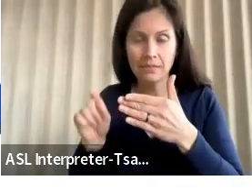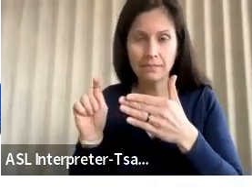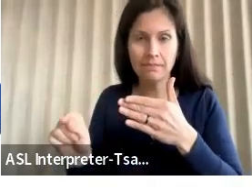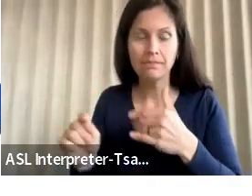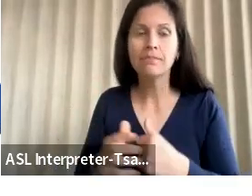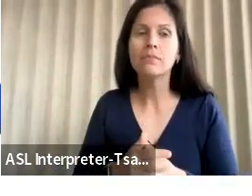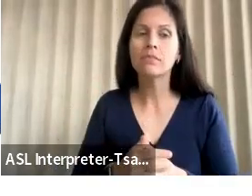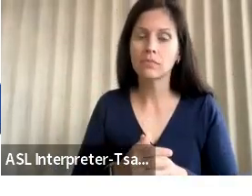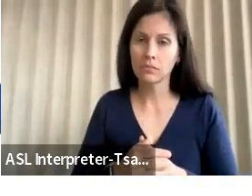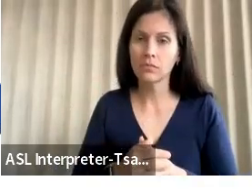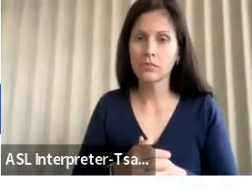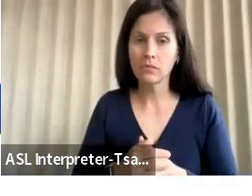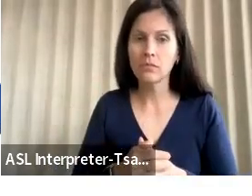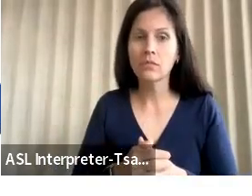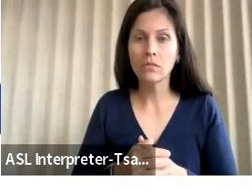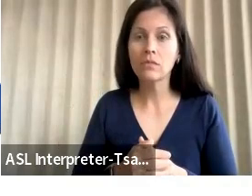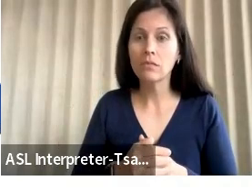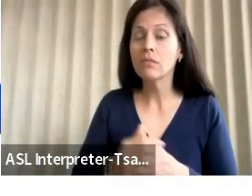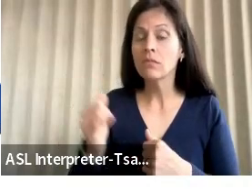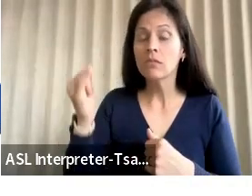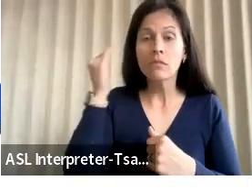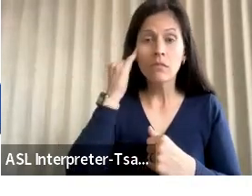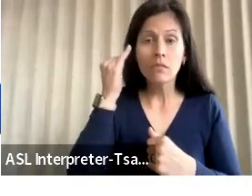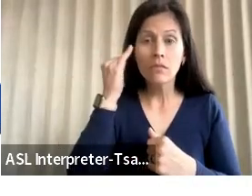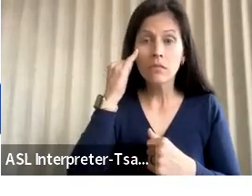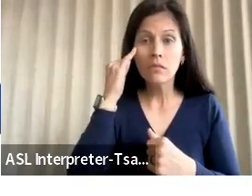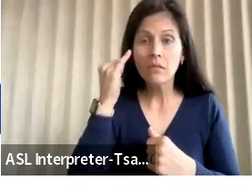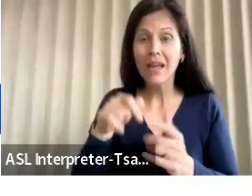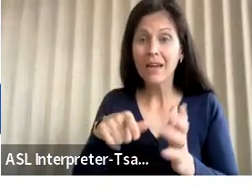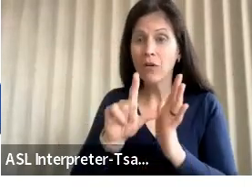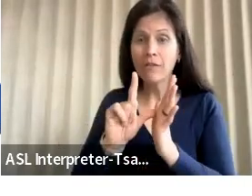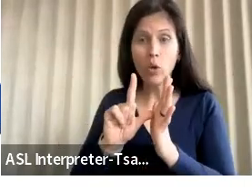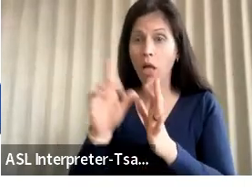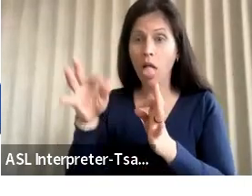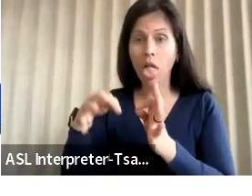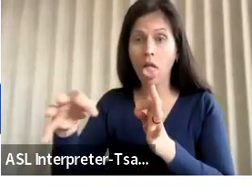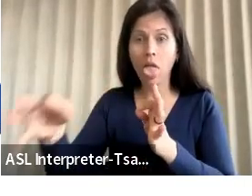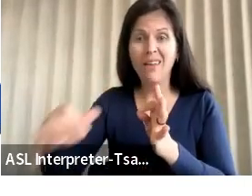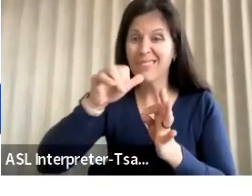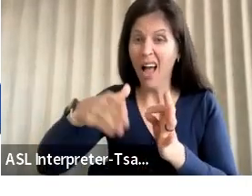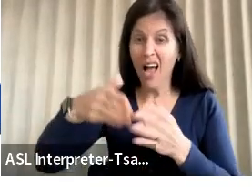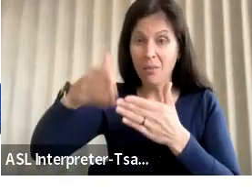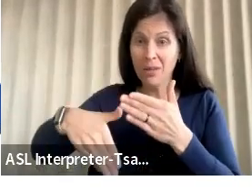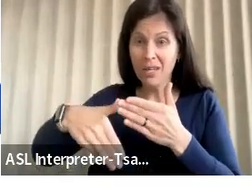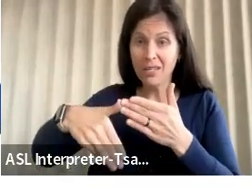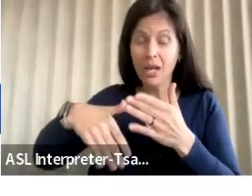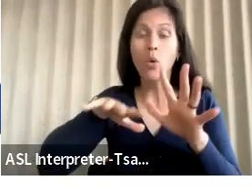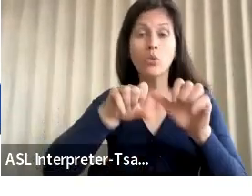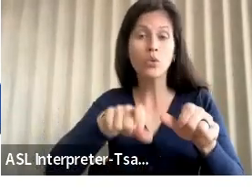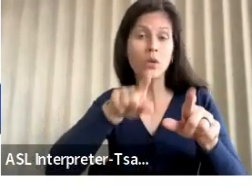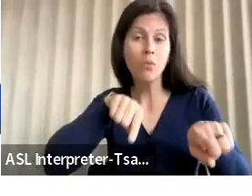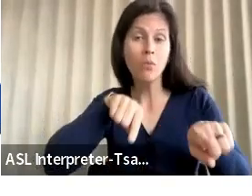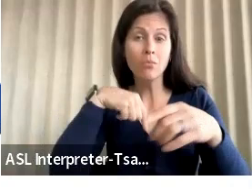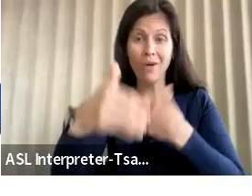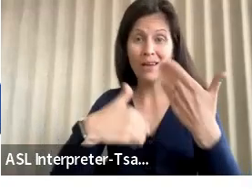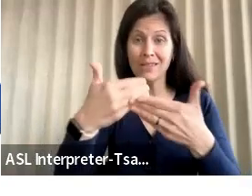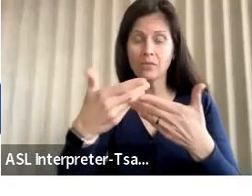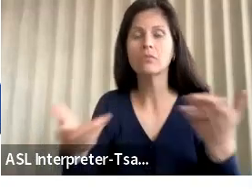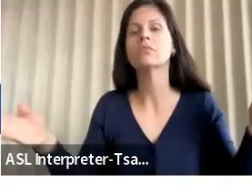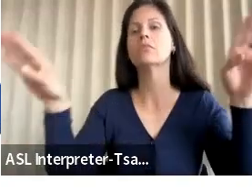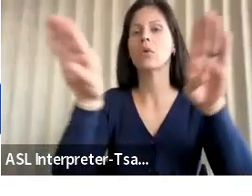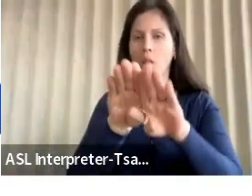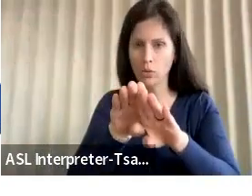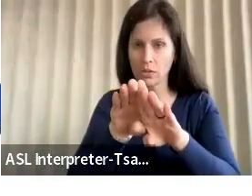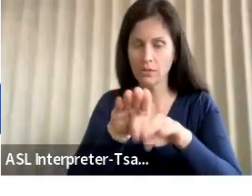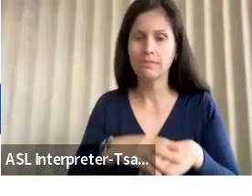If the review is not completed, the restraint report process will close.